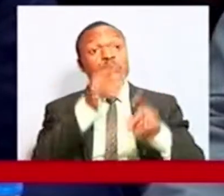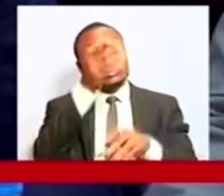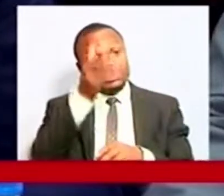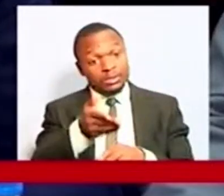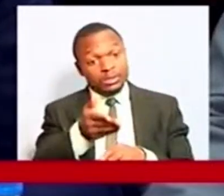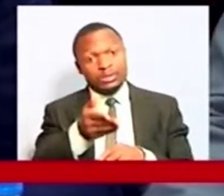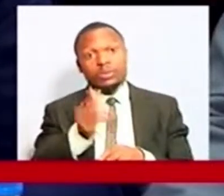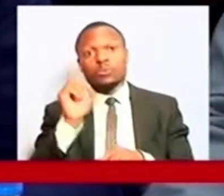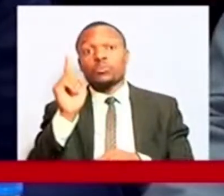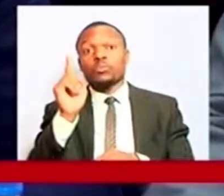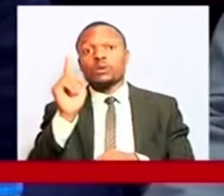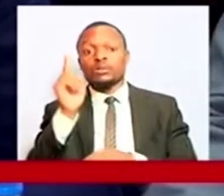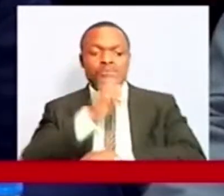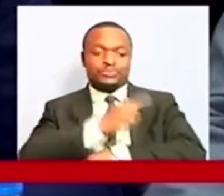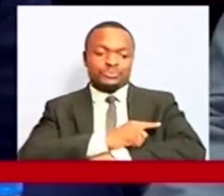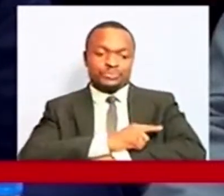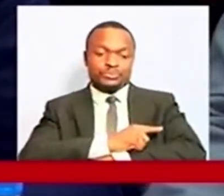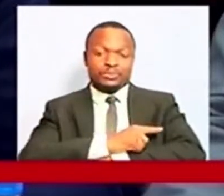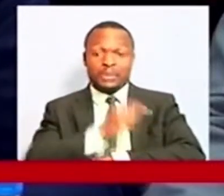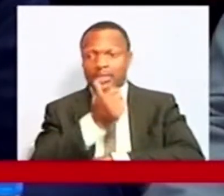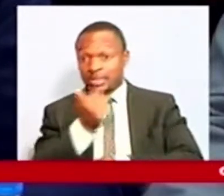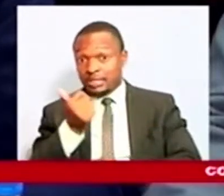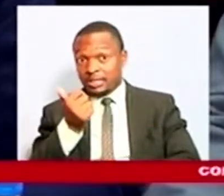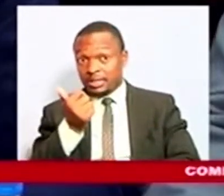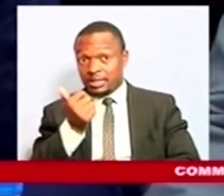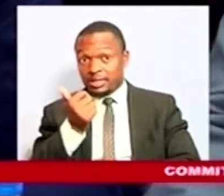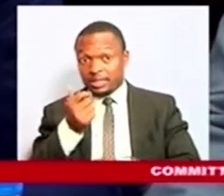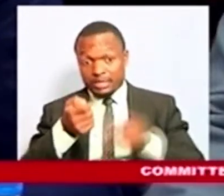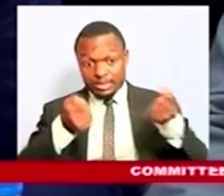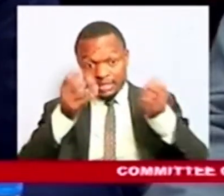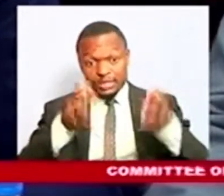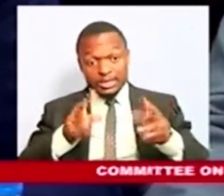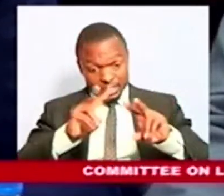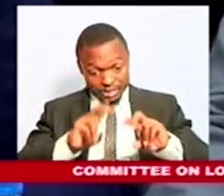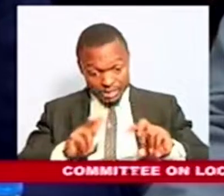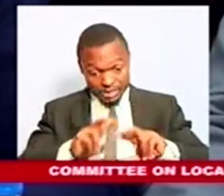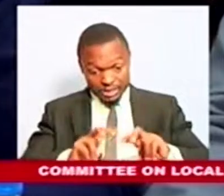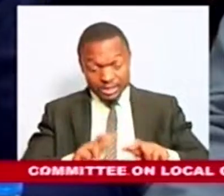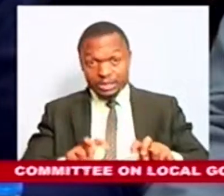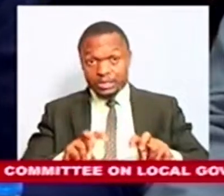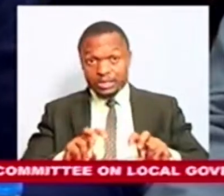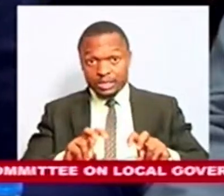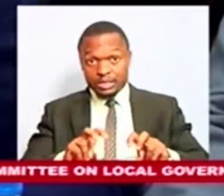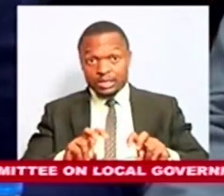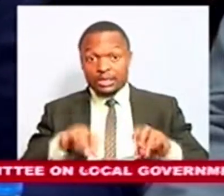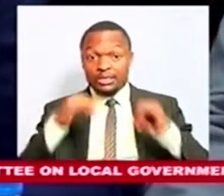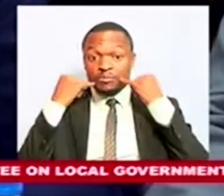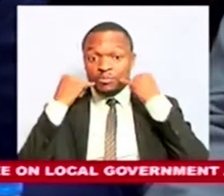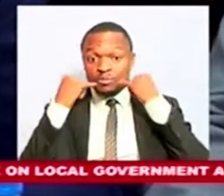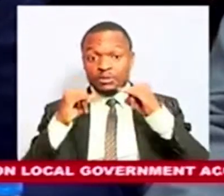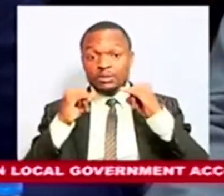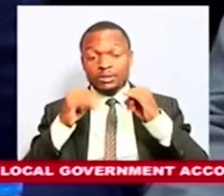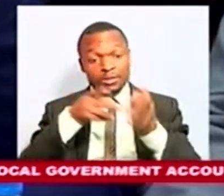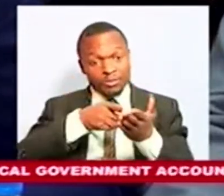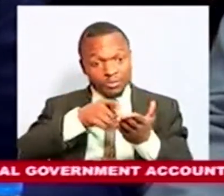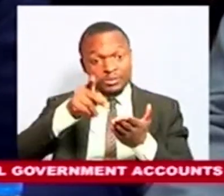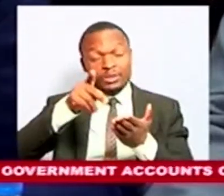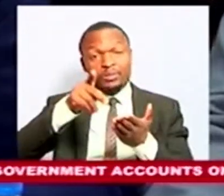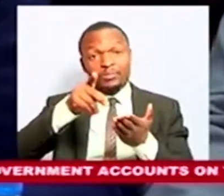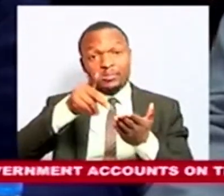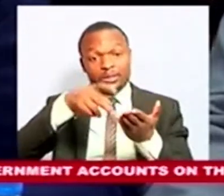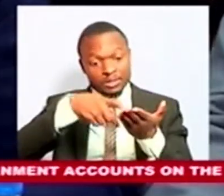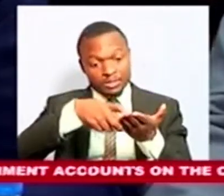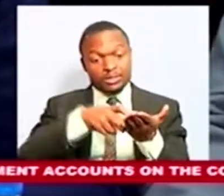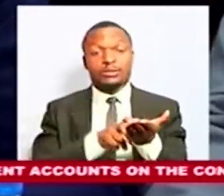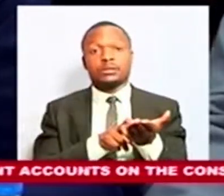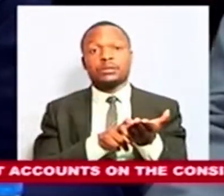there for a night, and then the other one, if we check the details on the payment voucher,